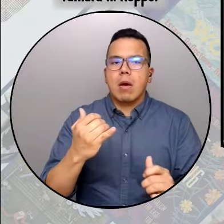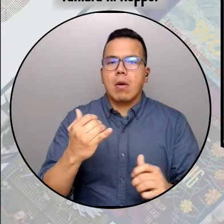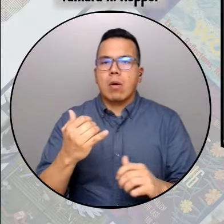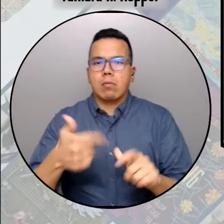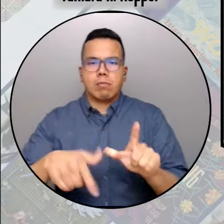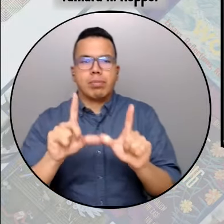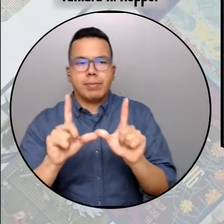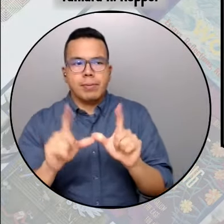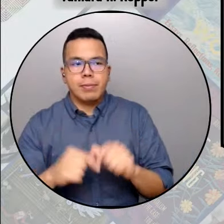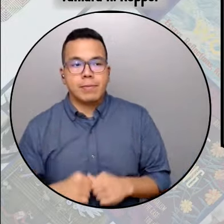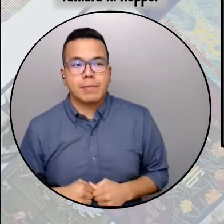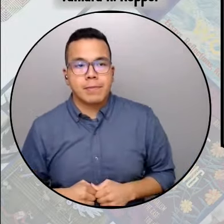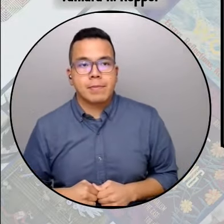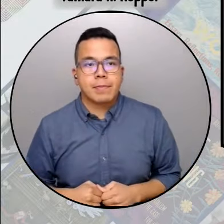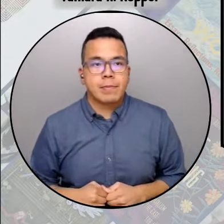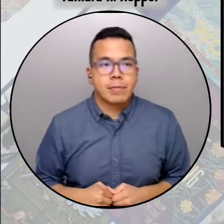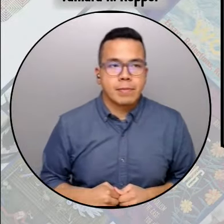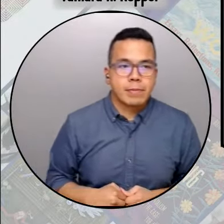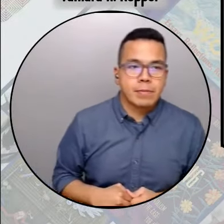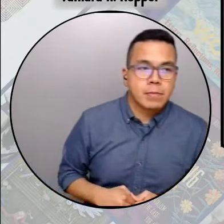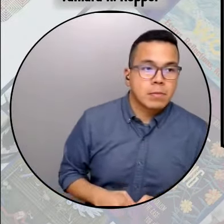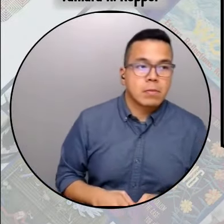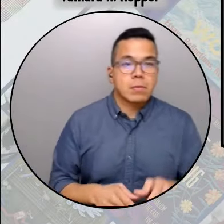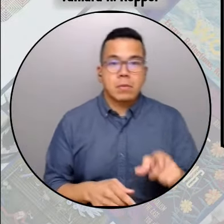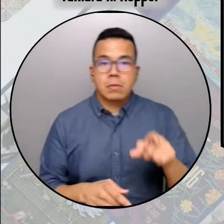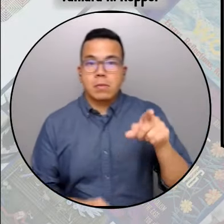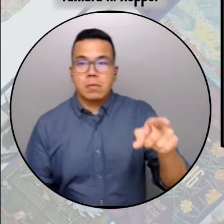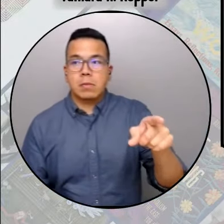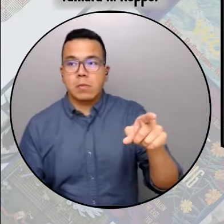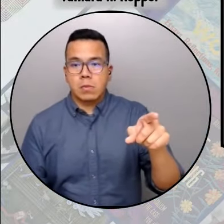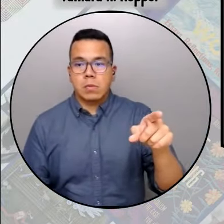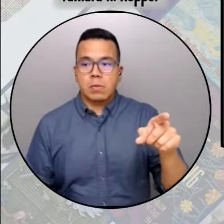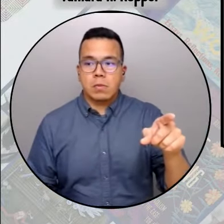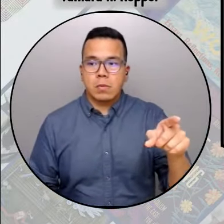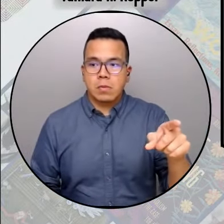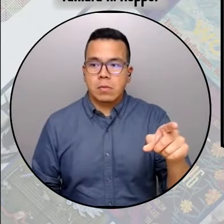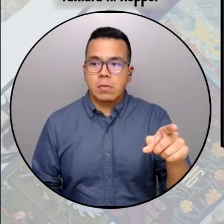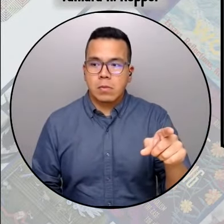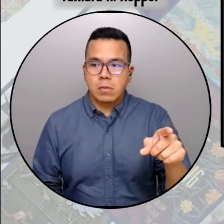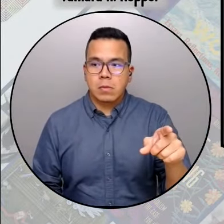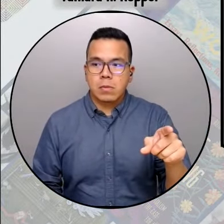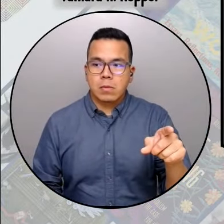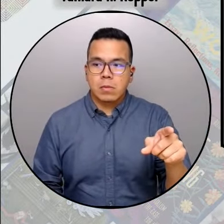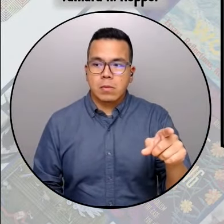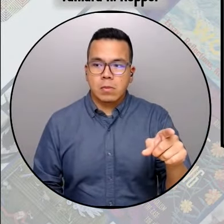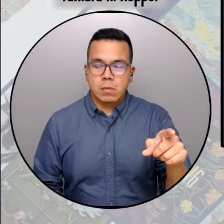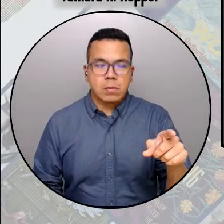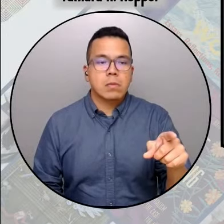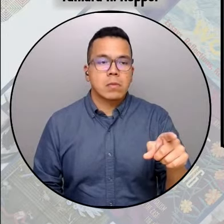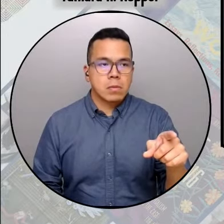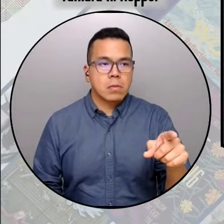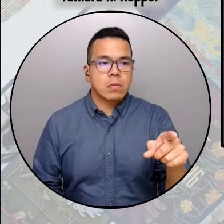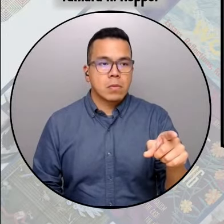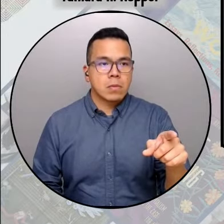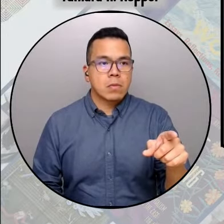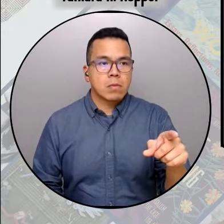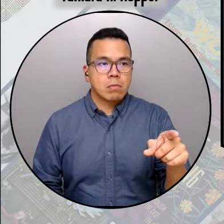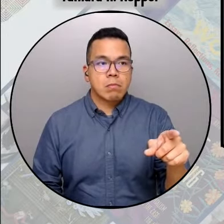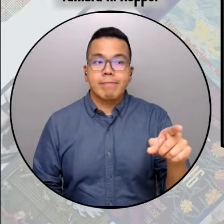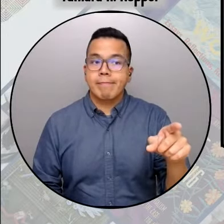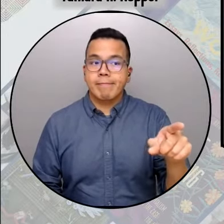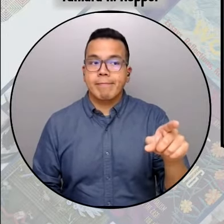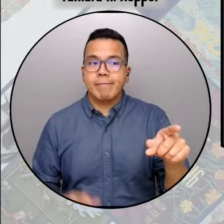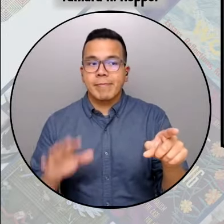here, though, if we go here, this was recently 60 Congress members pushed President Biden